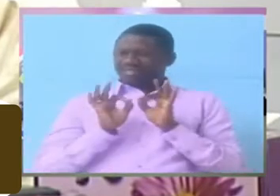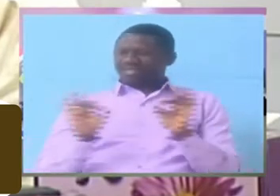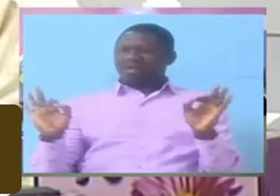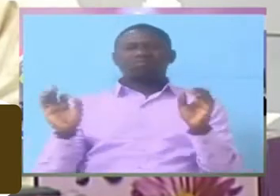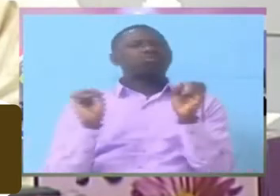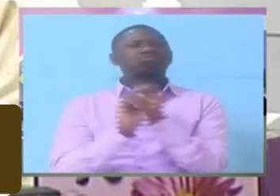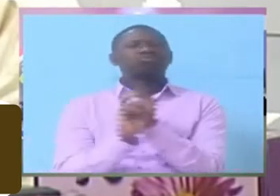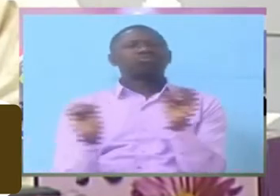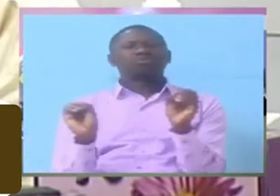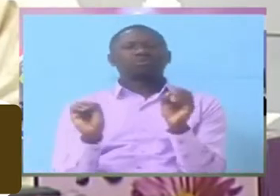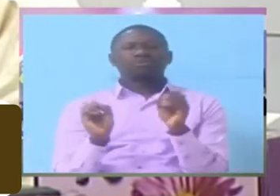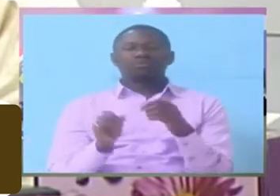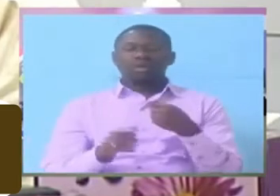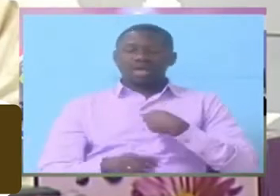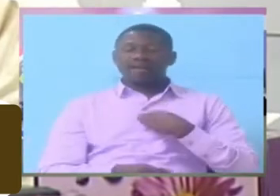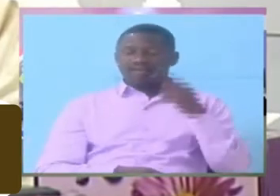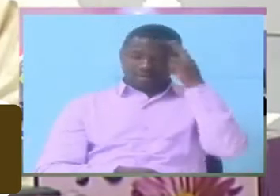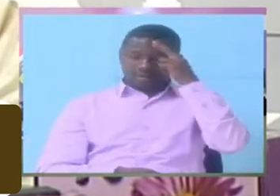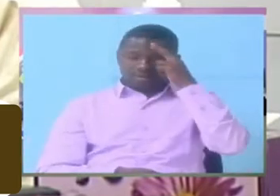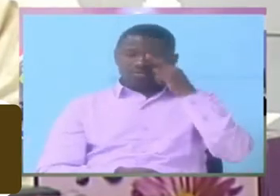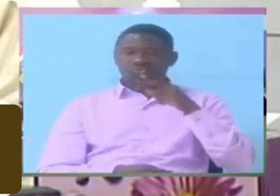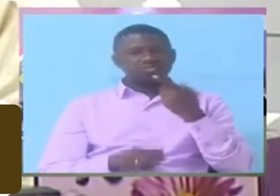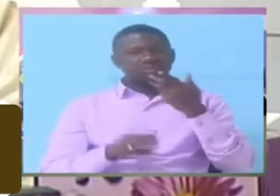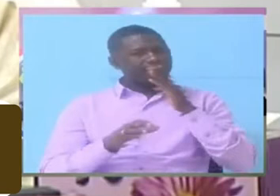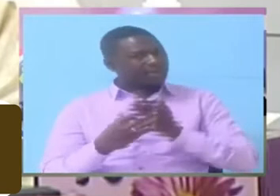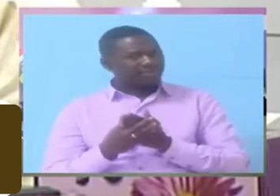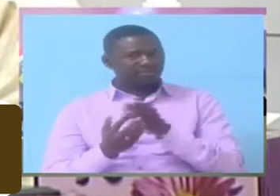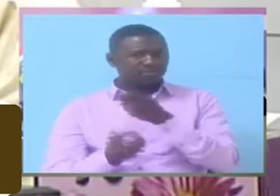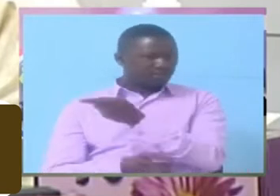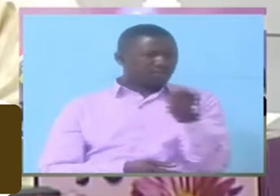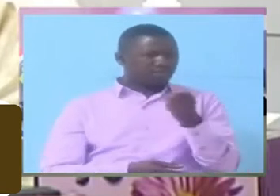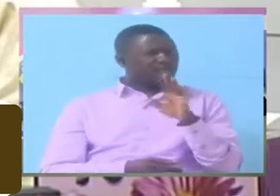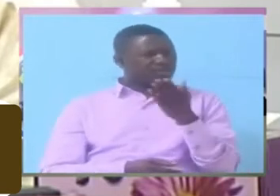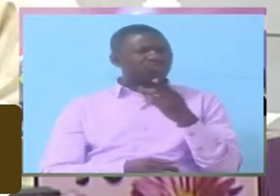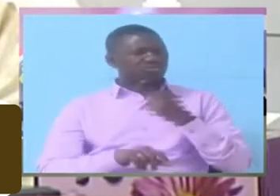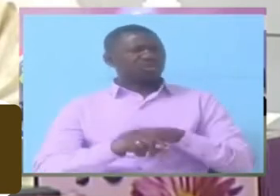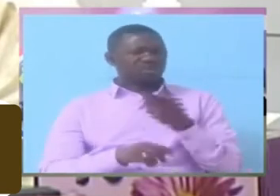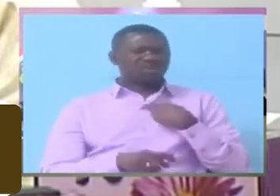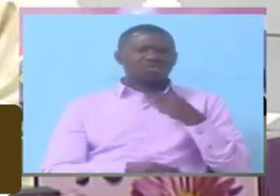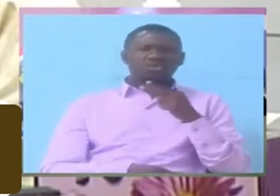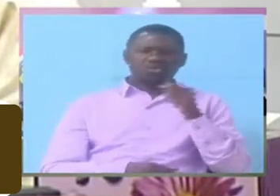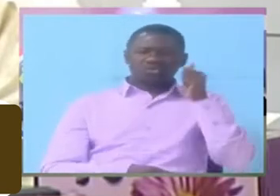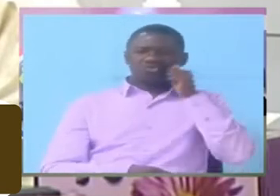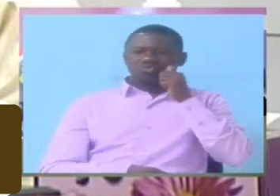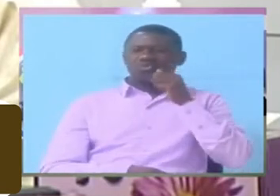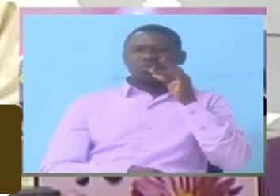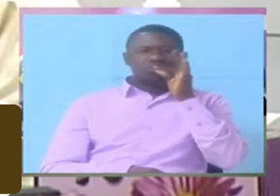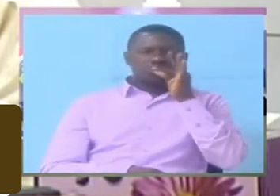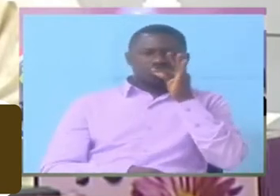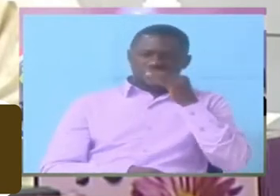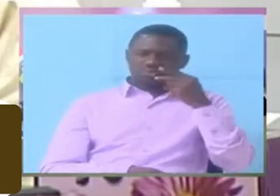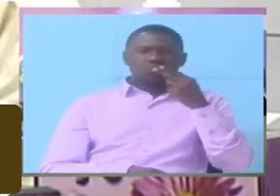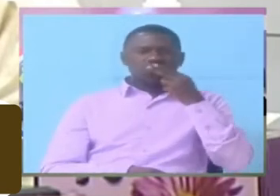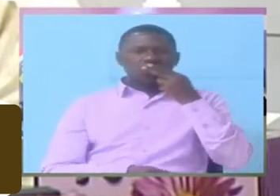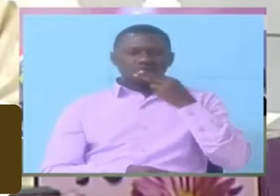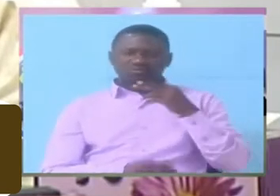And I have reasons to believe that they take drugs. Ndolata nyina dalilo lako wolu dolu dolu kasira fengo male.